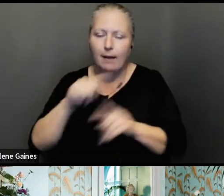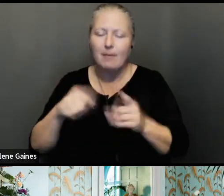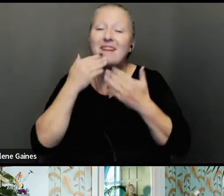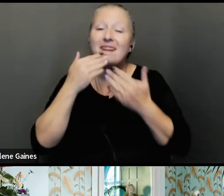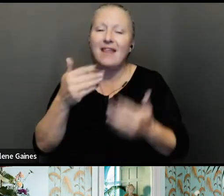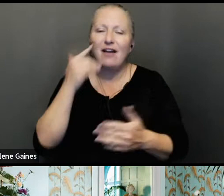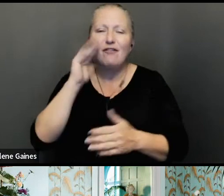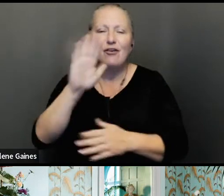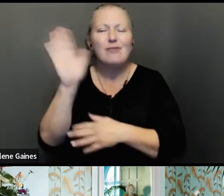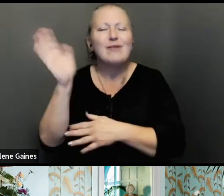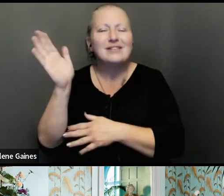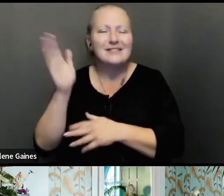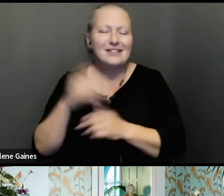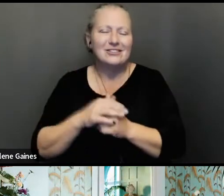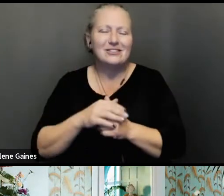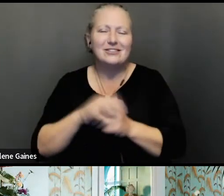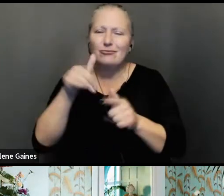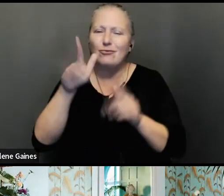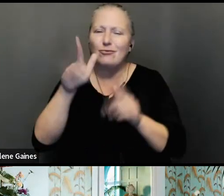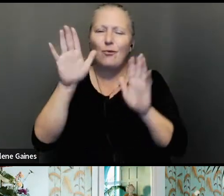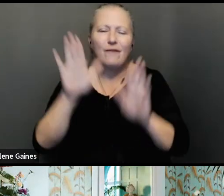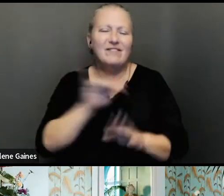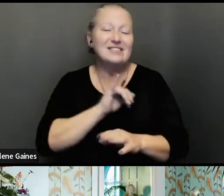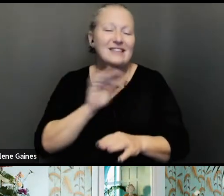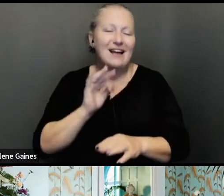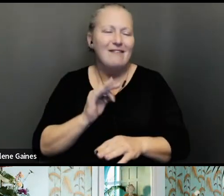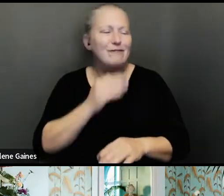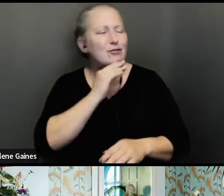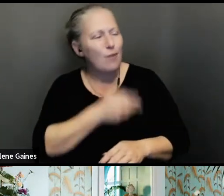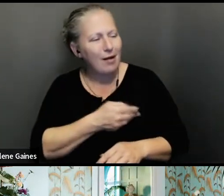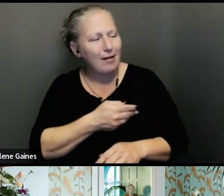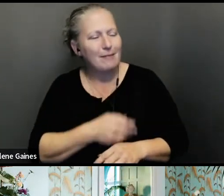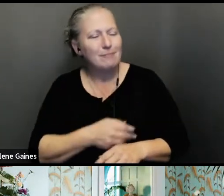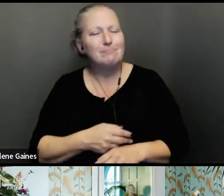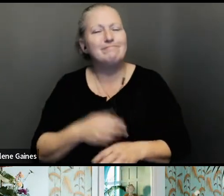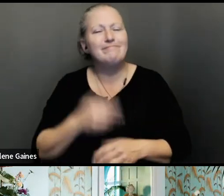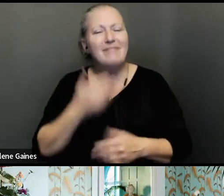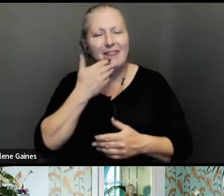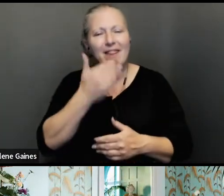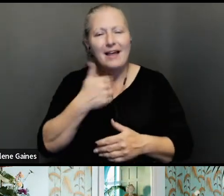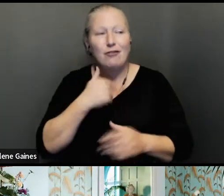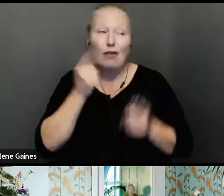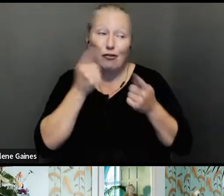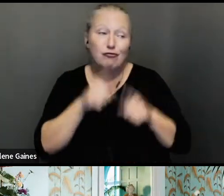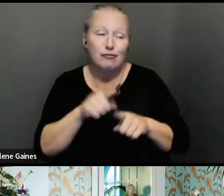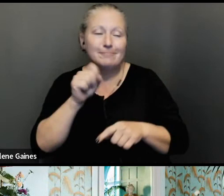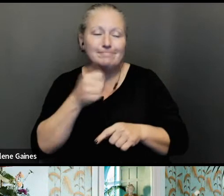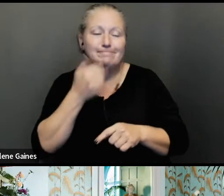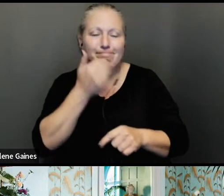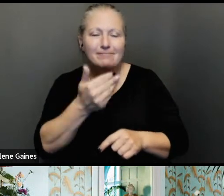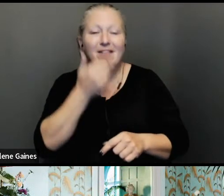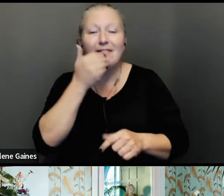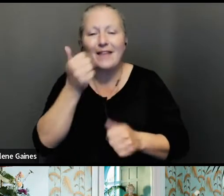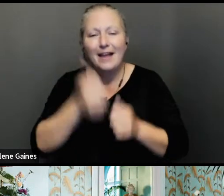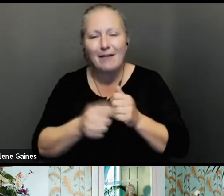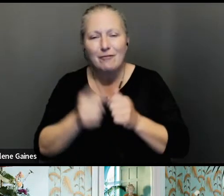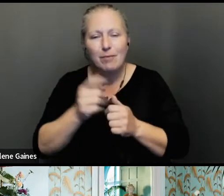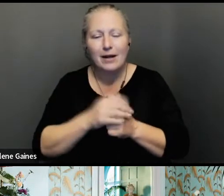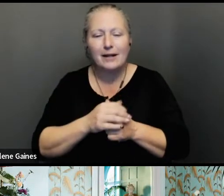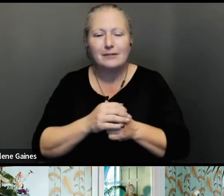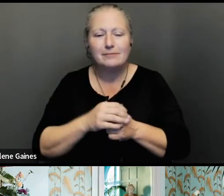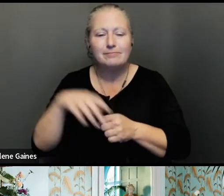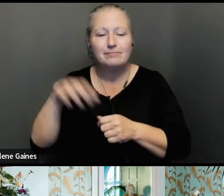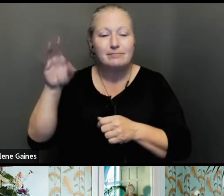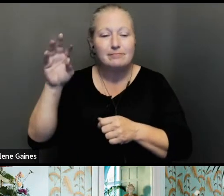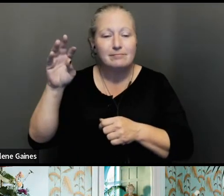for the presentation. You're and we have such welcome. wonderful staff. Yes, Thank you. I agree. Thank you for that. Thank you, everybody. Melina, Adriana,